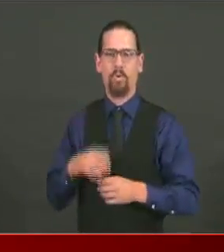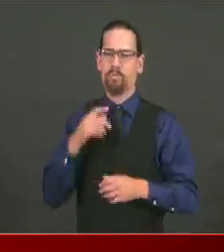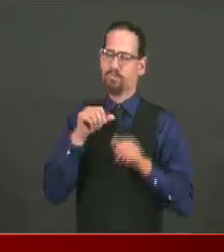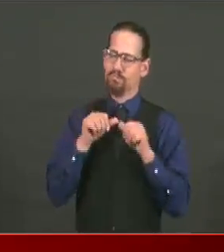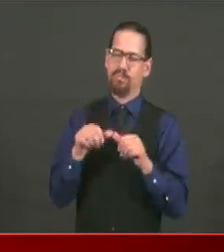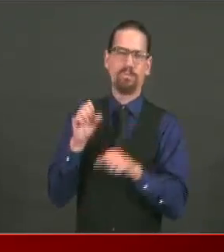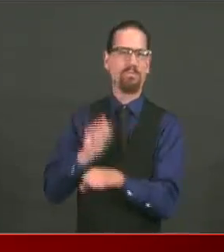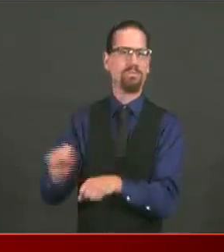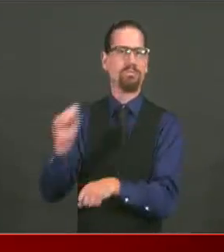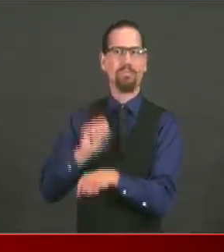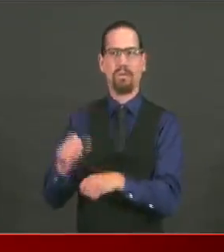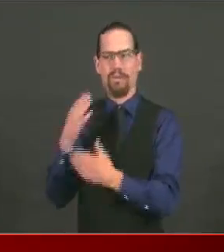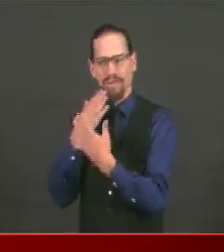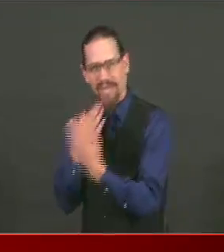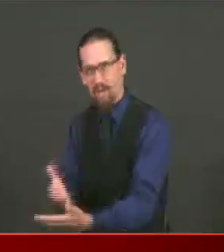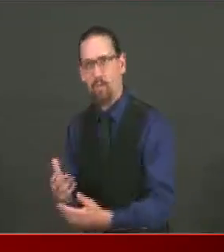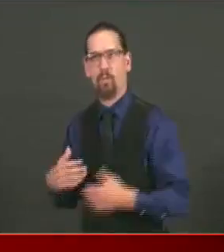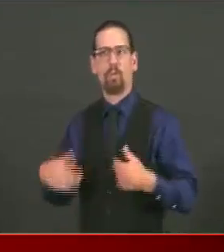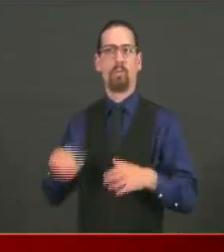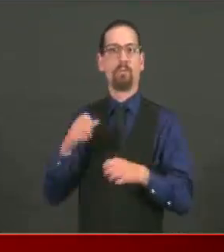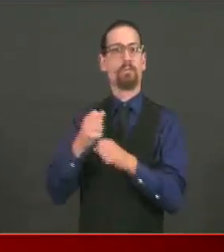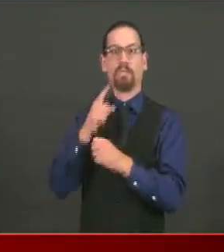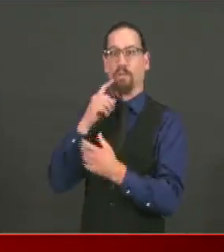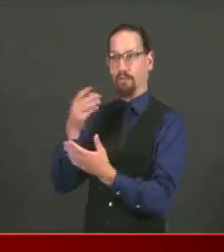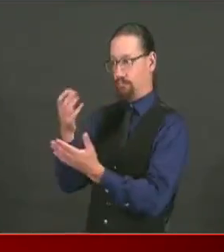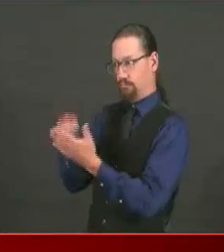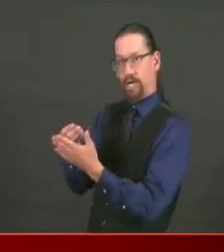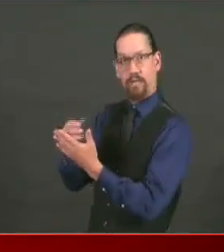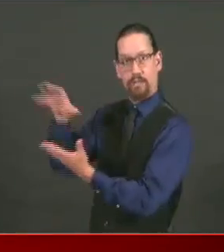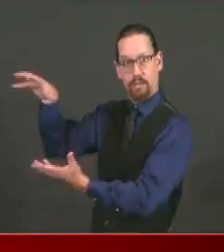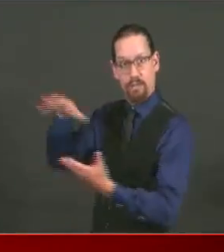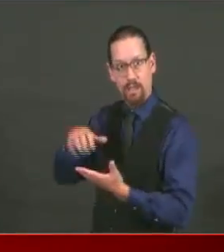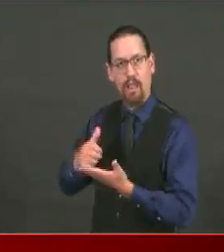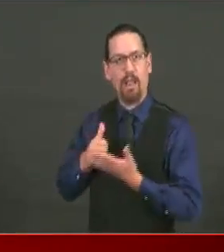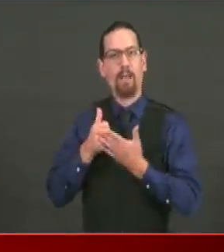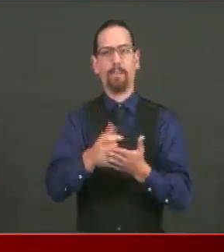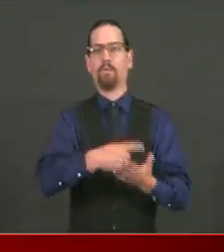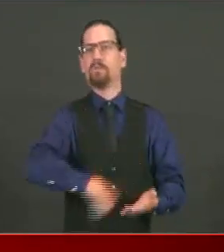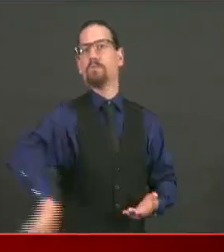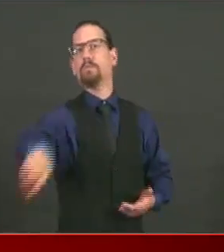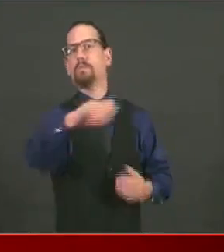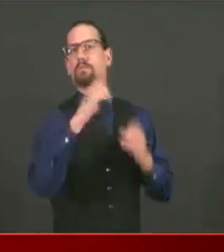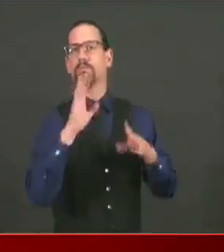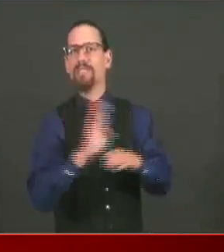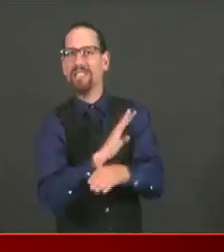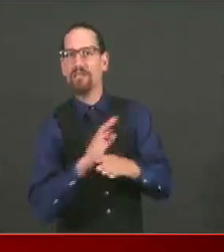your resurgence as we climb out of this crisis and come back to be an even better, stronger Rhode Island.